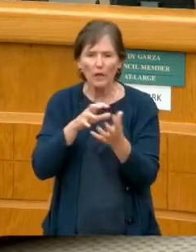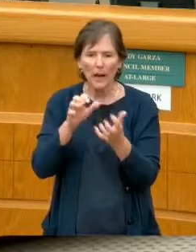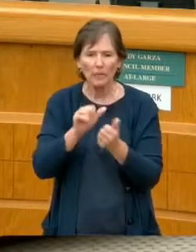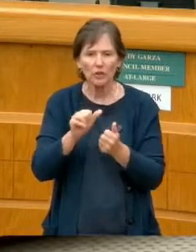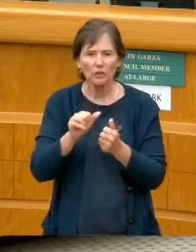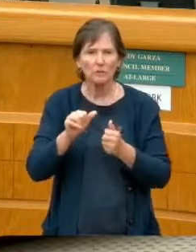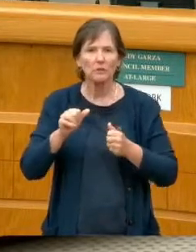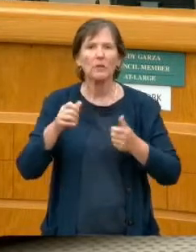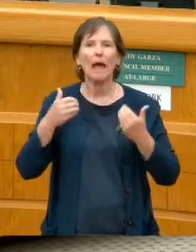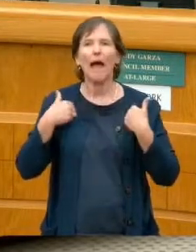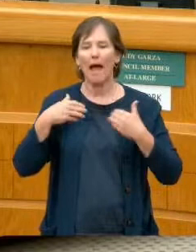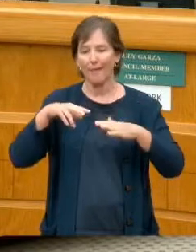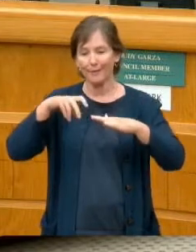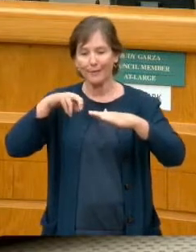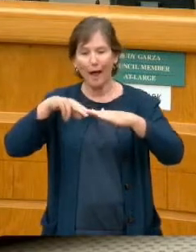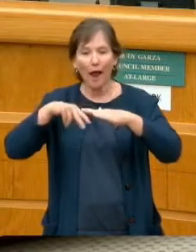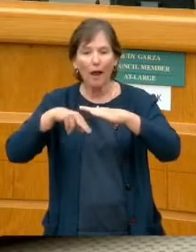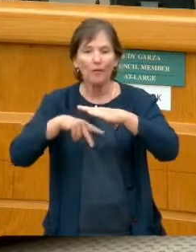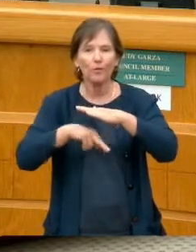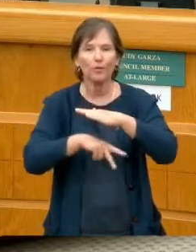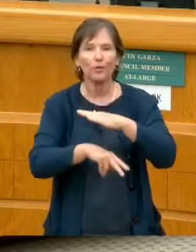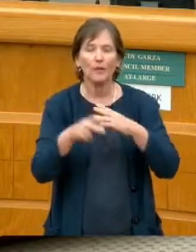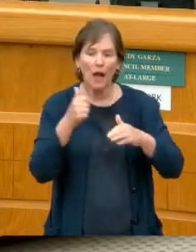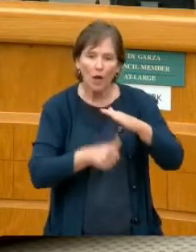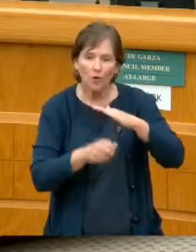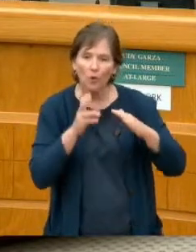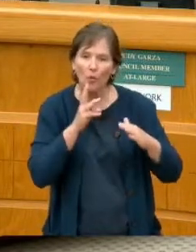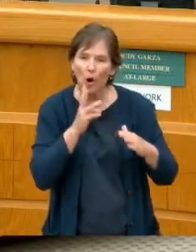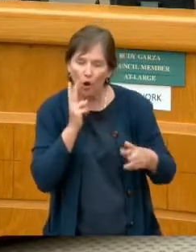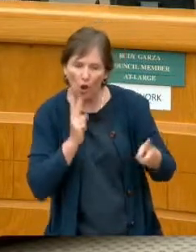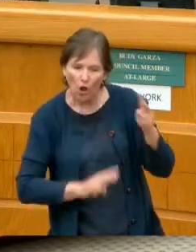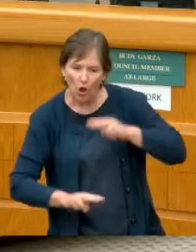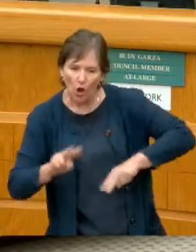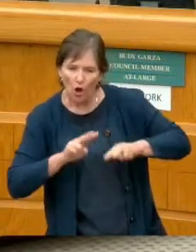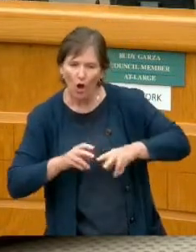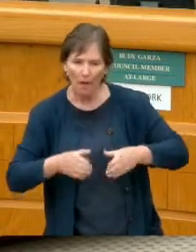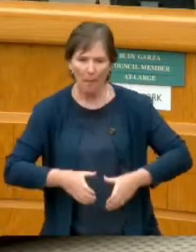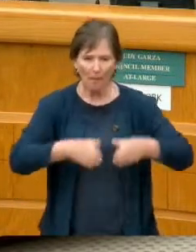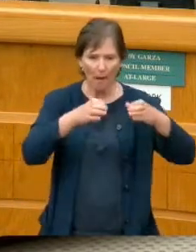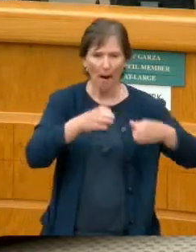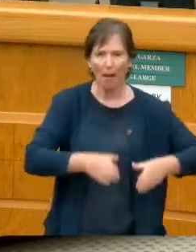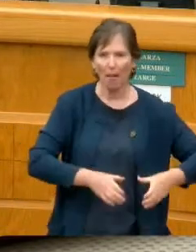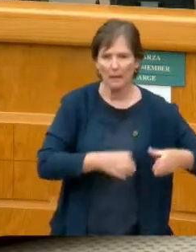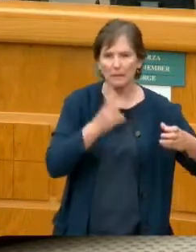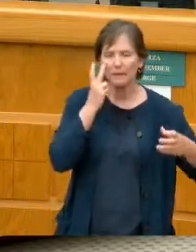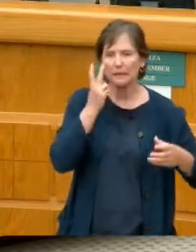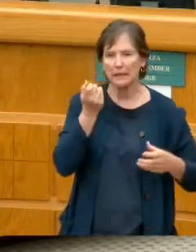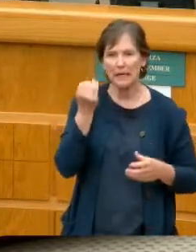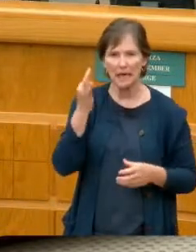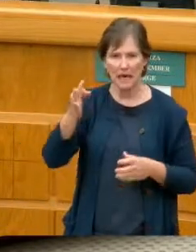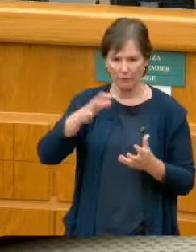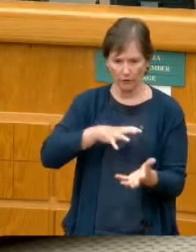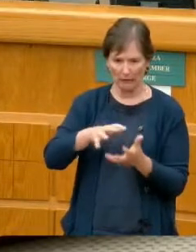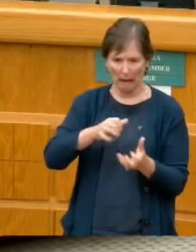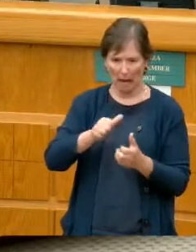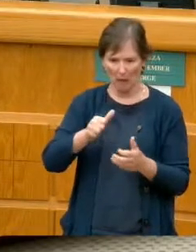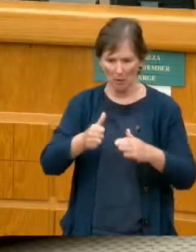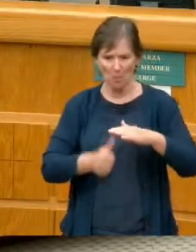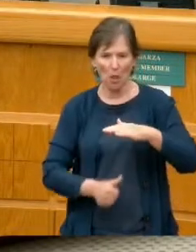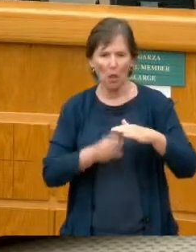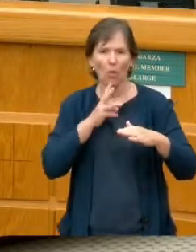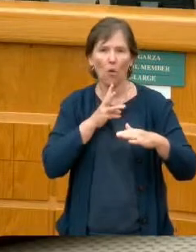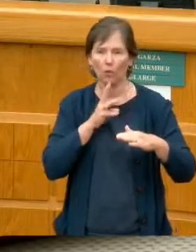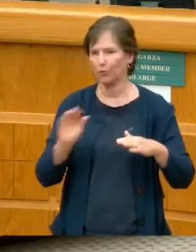pier. And all of this data is in the process of being analyzed. It has been collected, there's collection going on, and we're in the